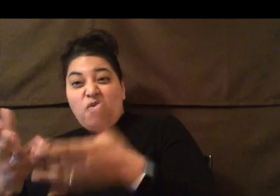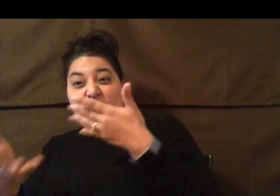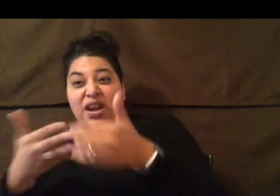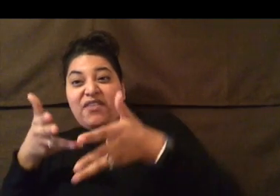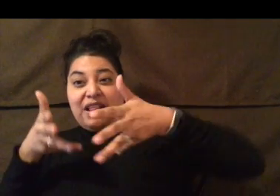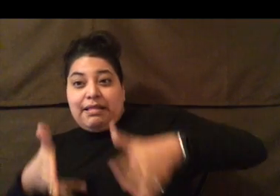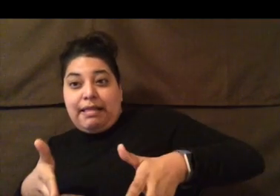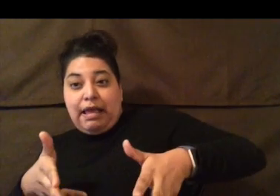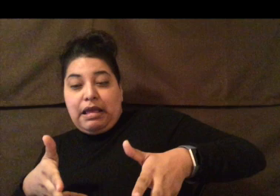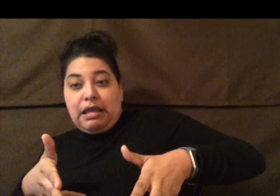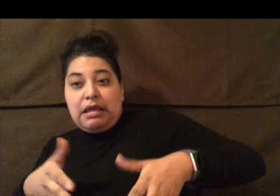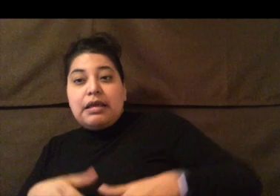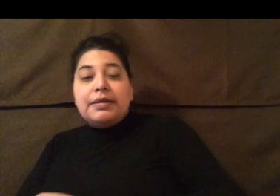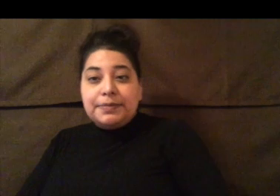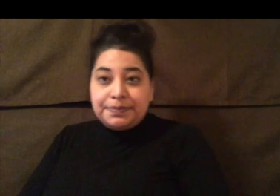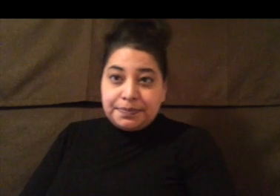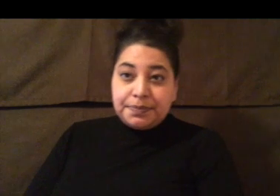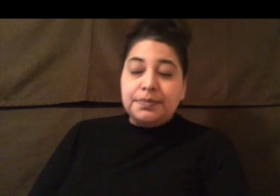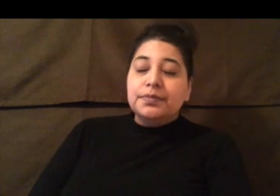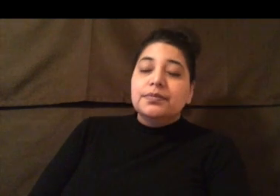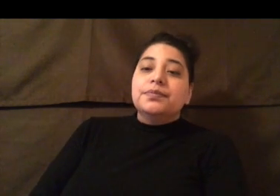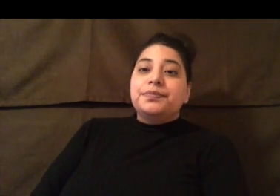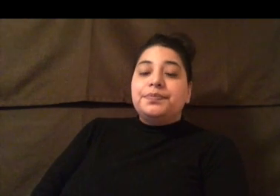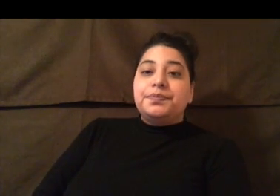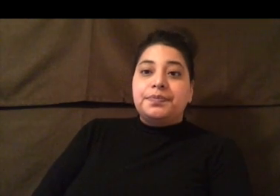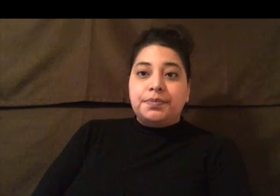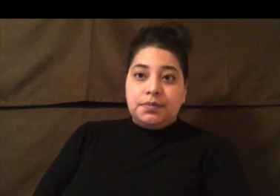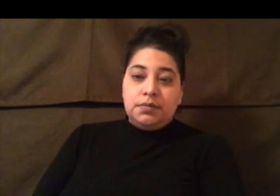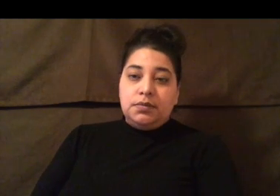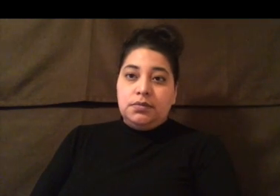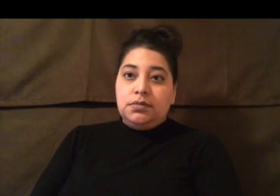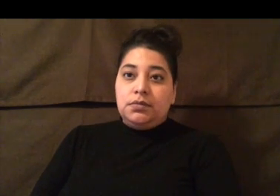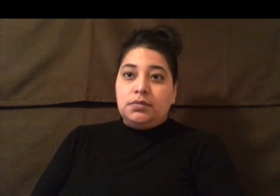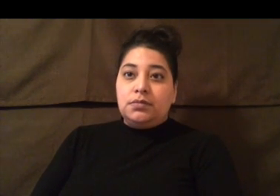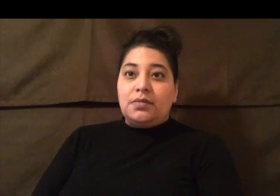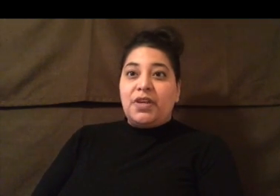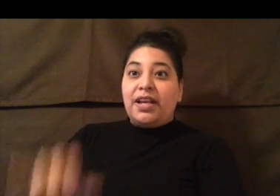for the remainder. Oh, can't see that part. Let me come over here.